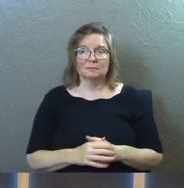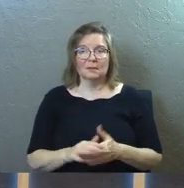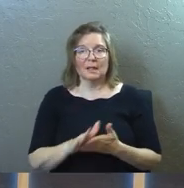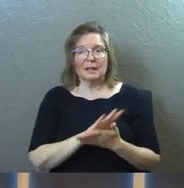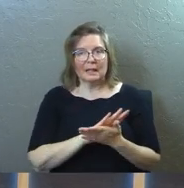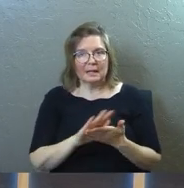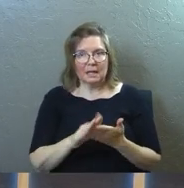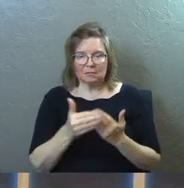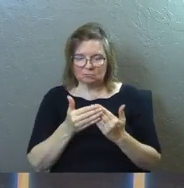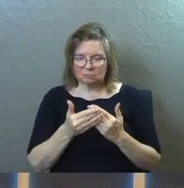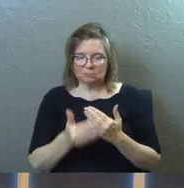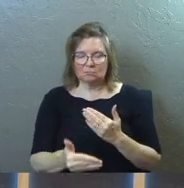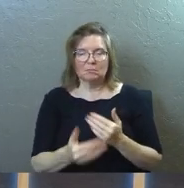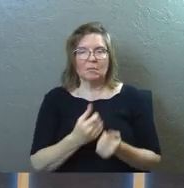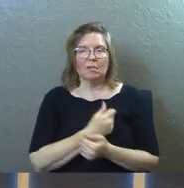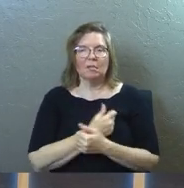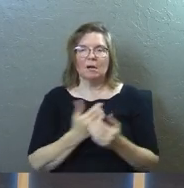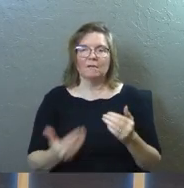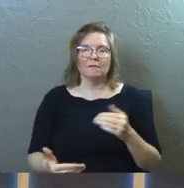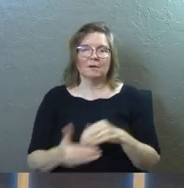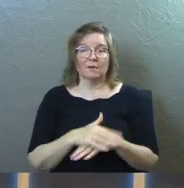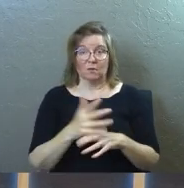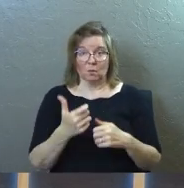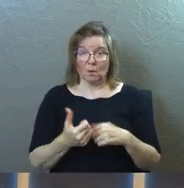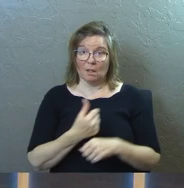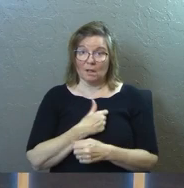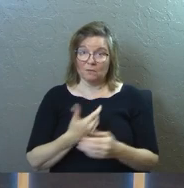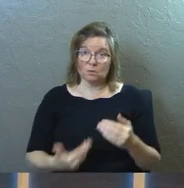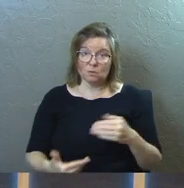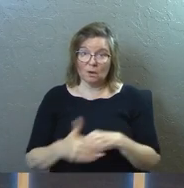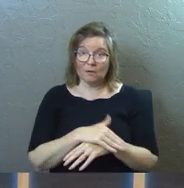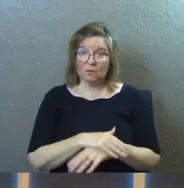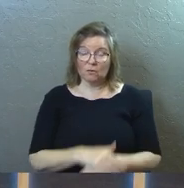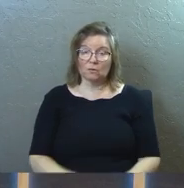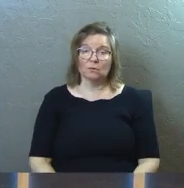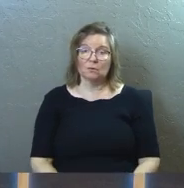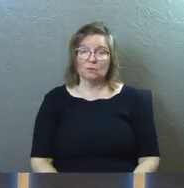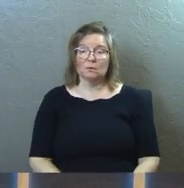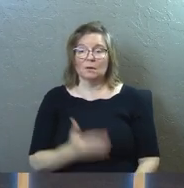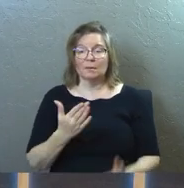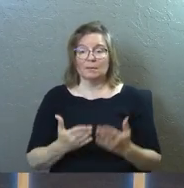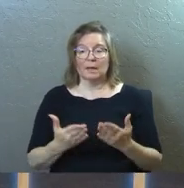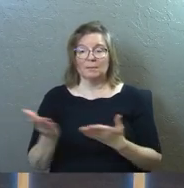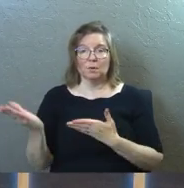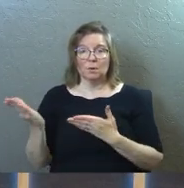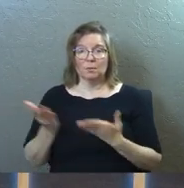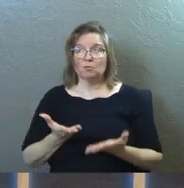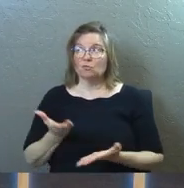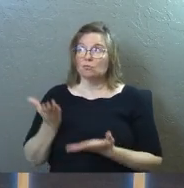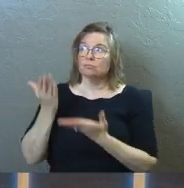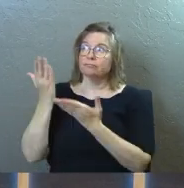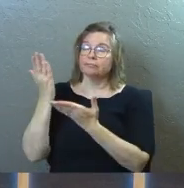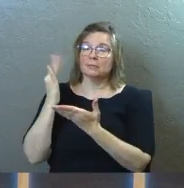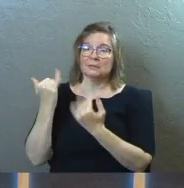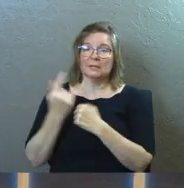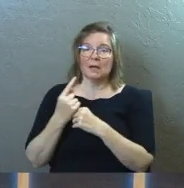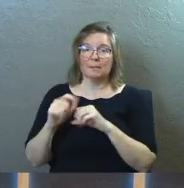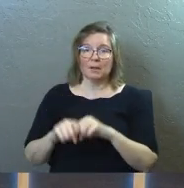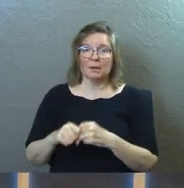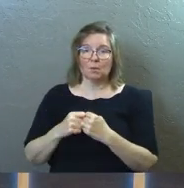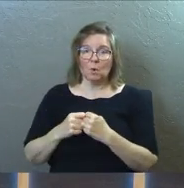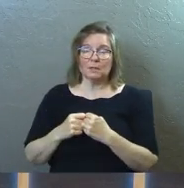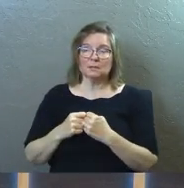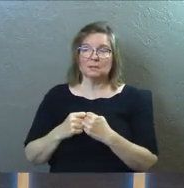Clean slate. Let love cover. Don't you want love to cover? Maybe you're going to bring things to God today about the